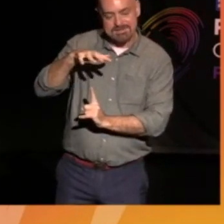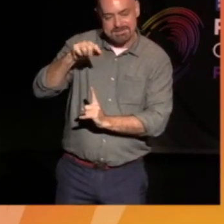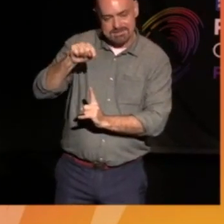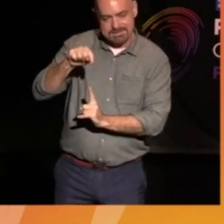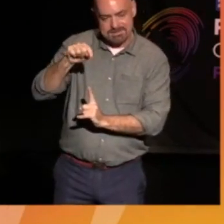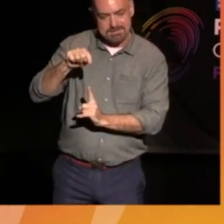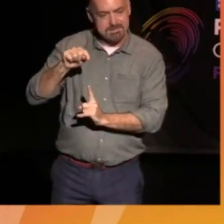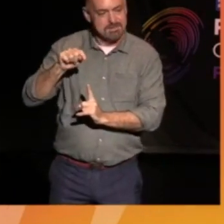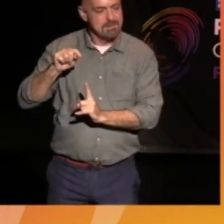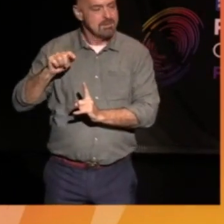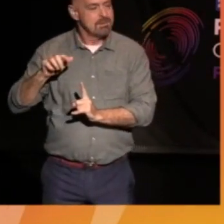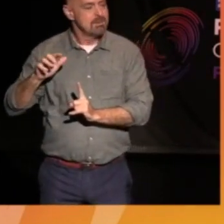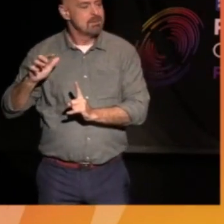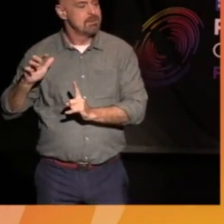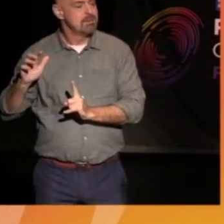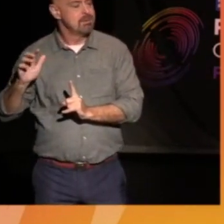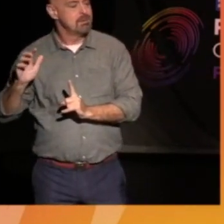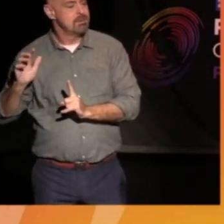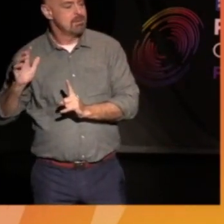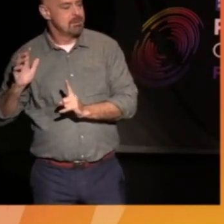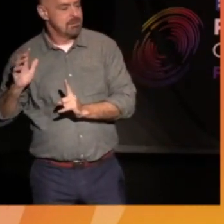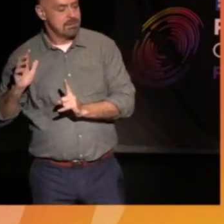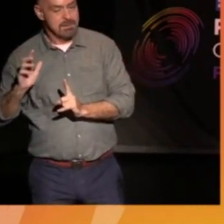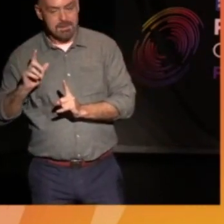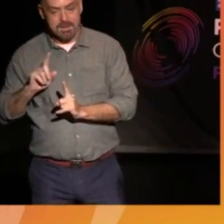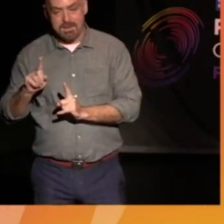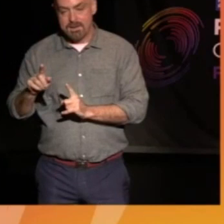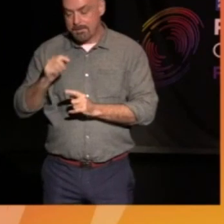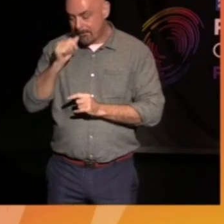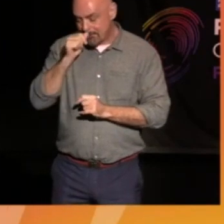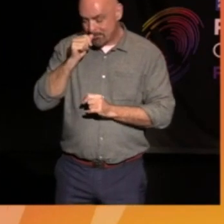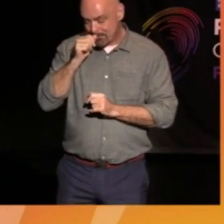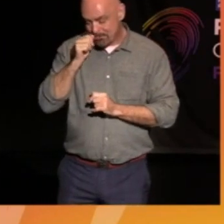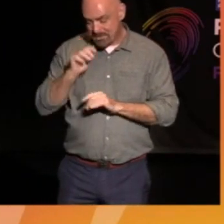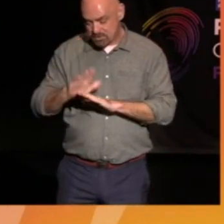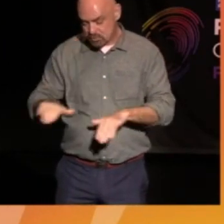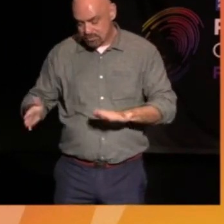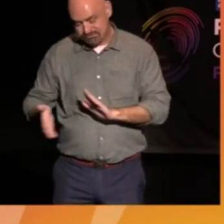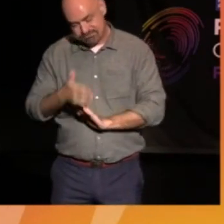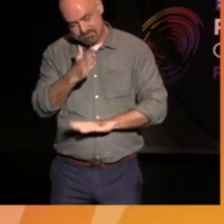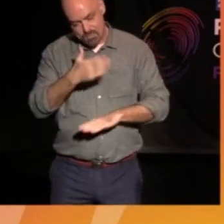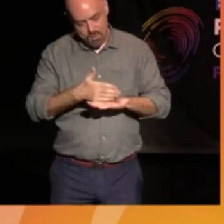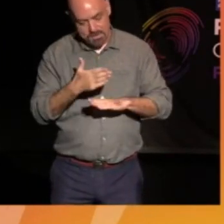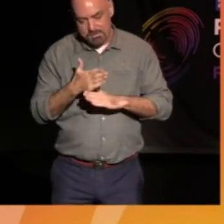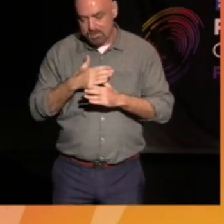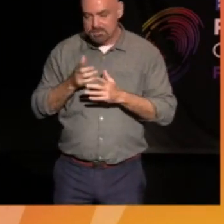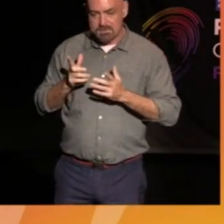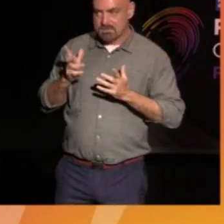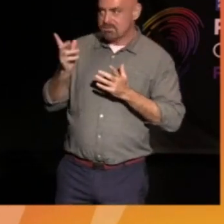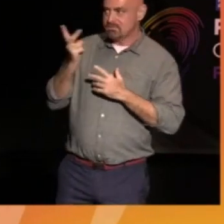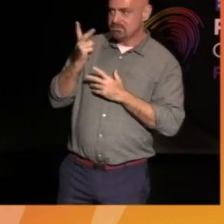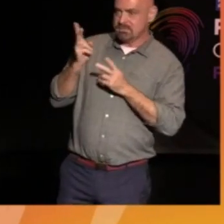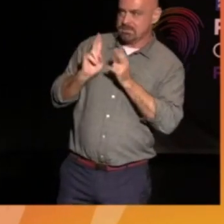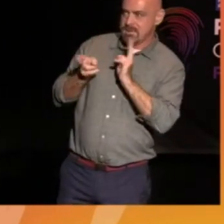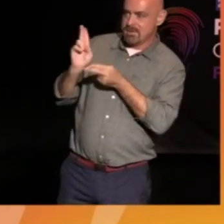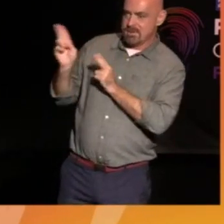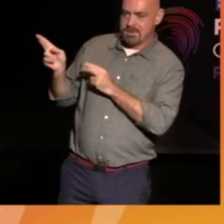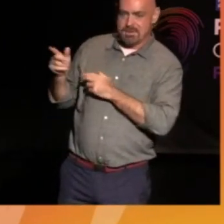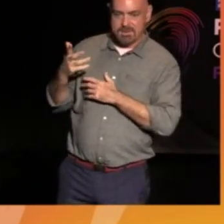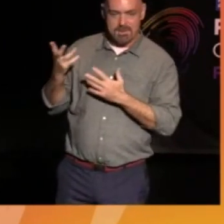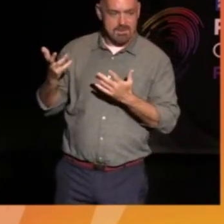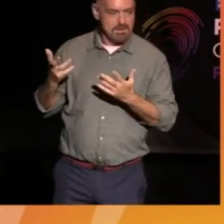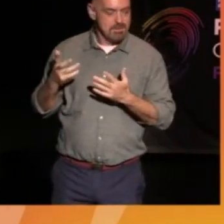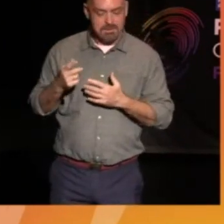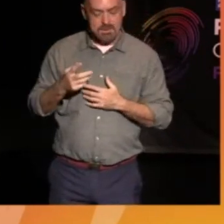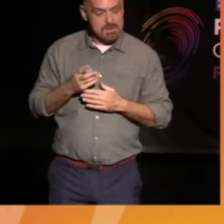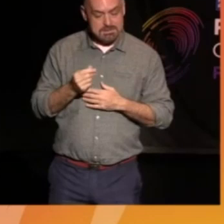that have resulted in the child labour? Because, I was seeing children as young as